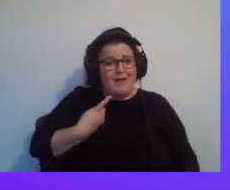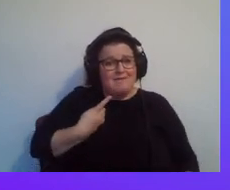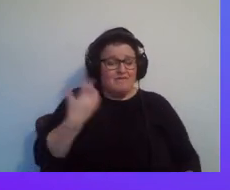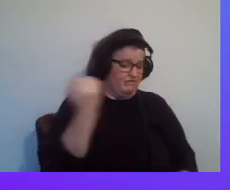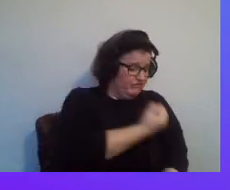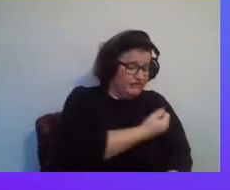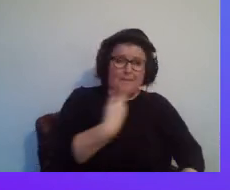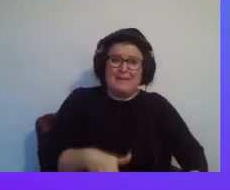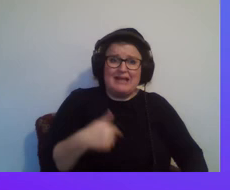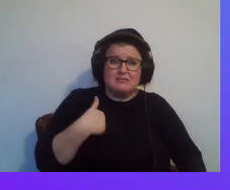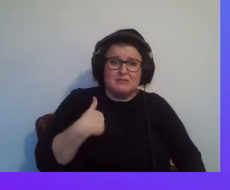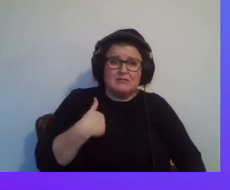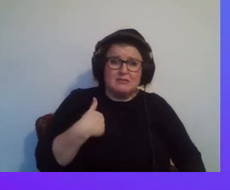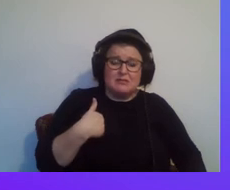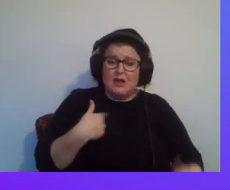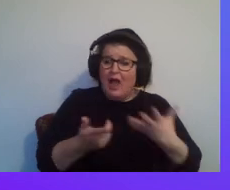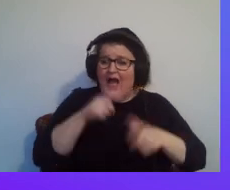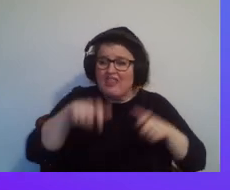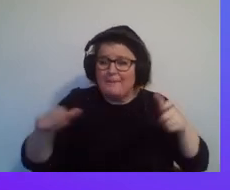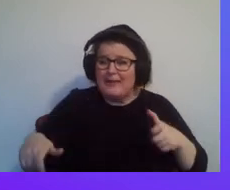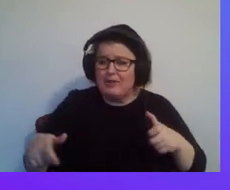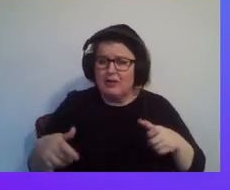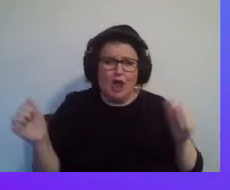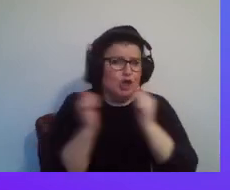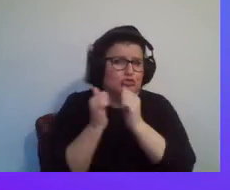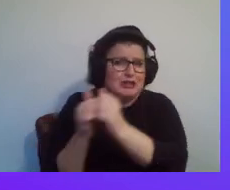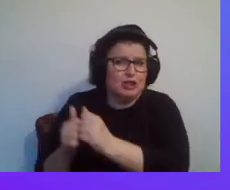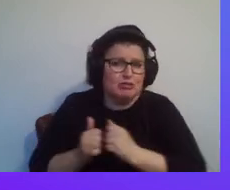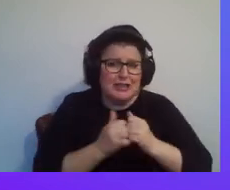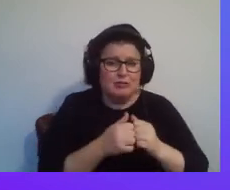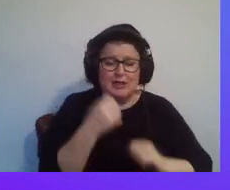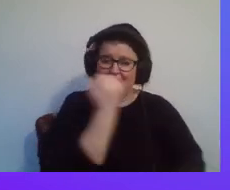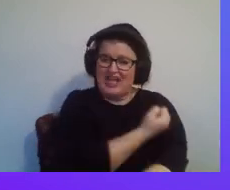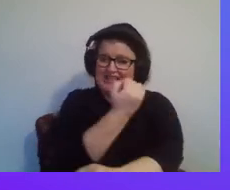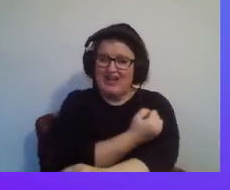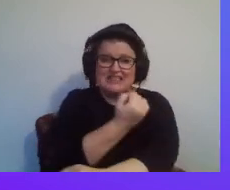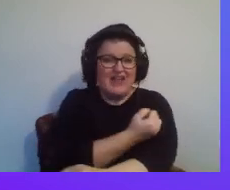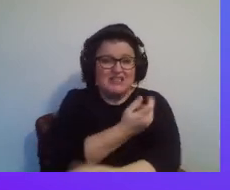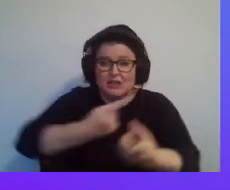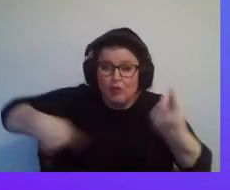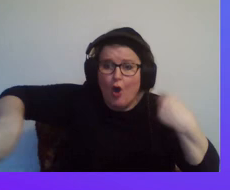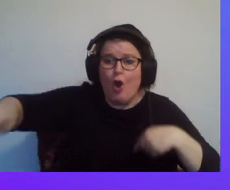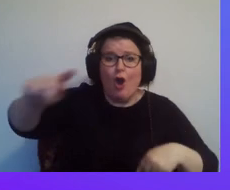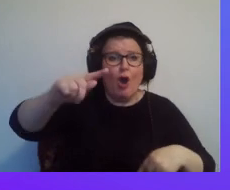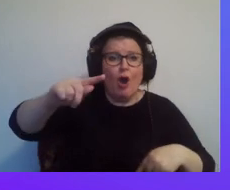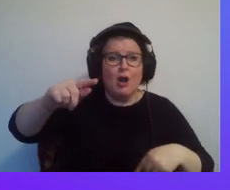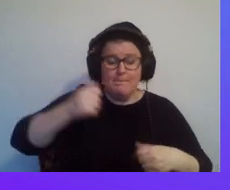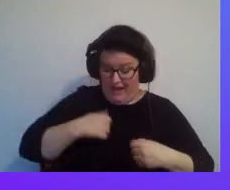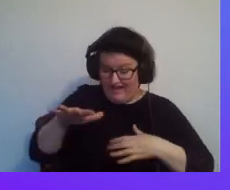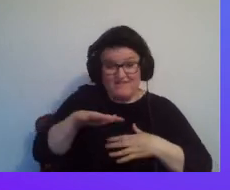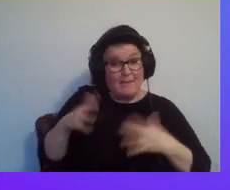have advised everybody I know. I have family in India and I've told them, queue up for it, get it,